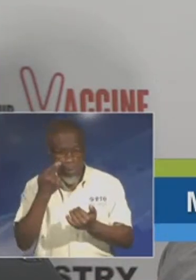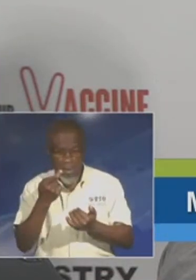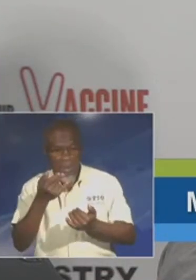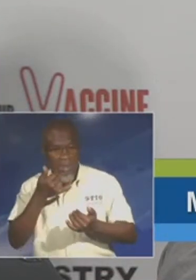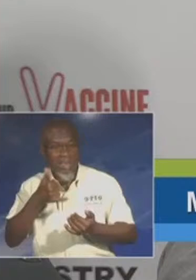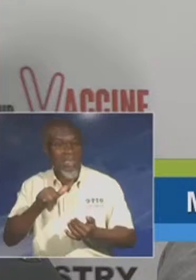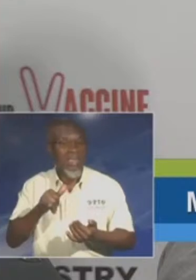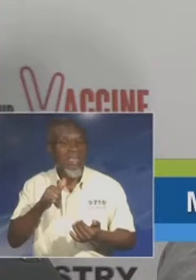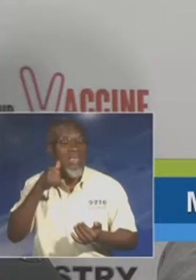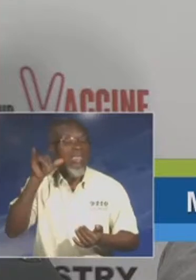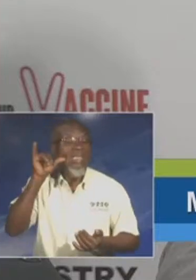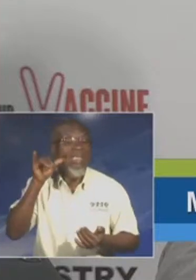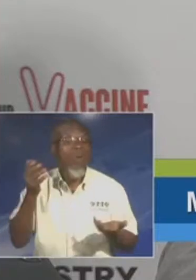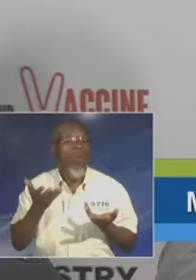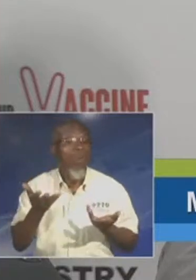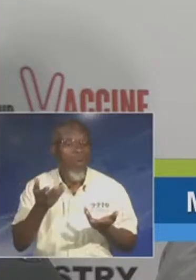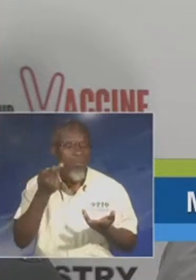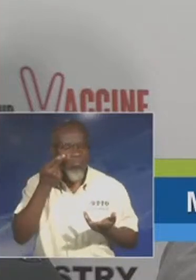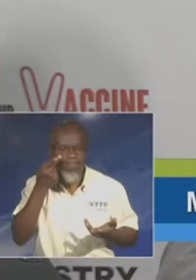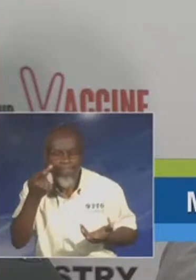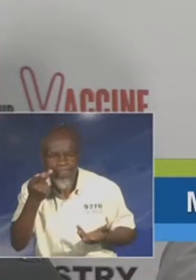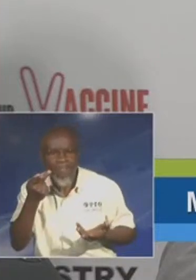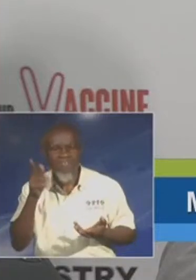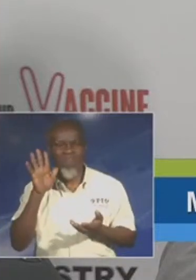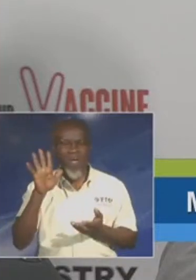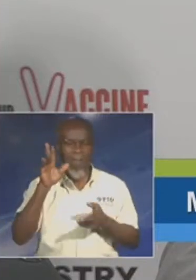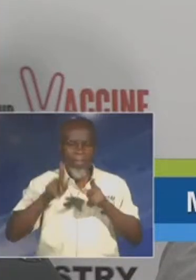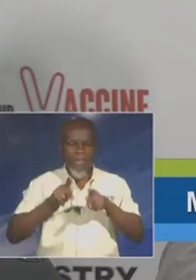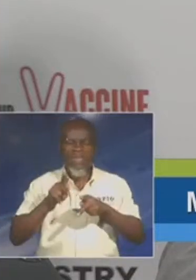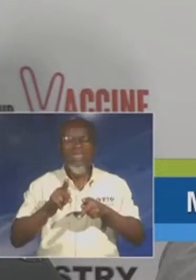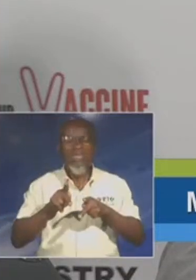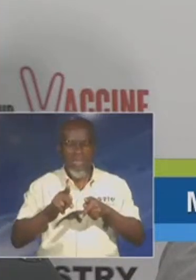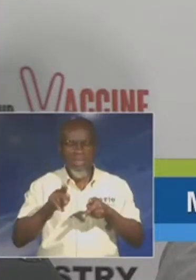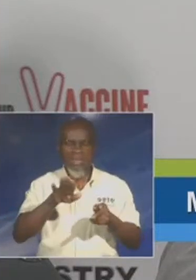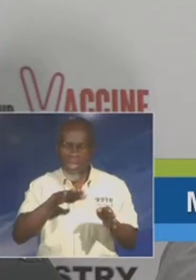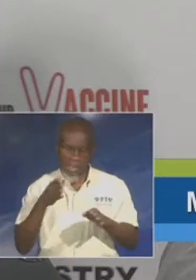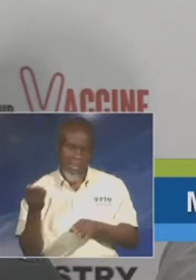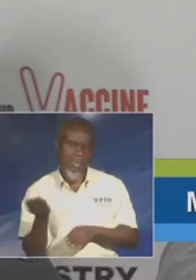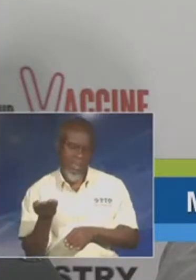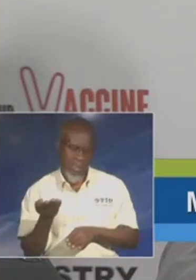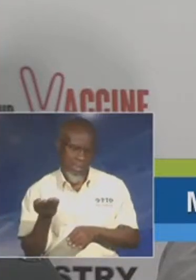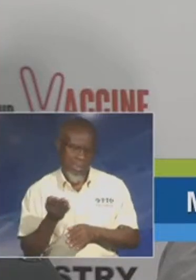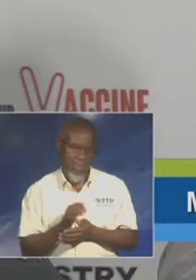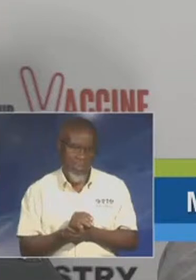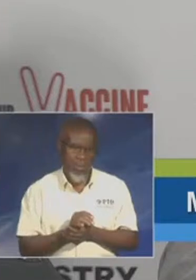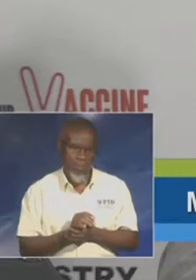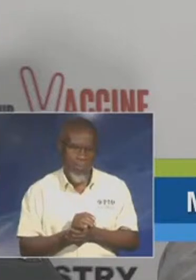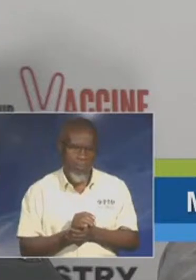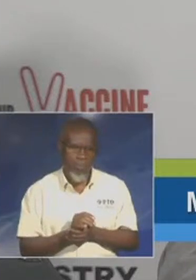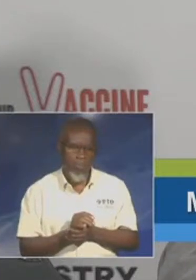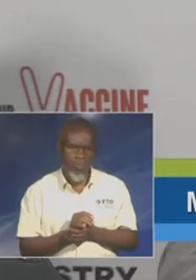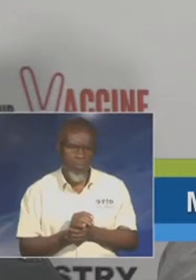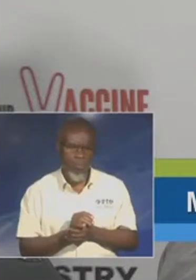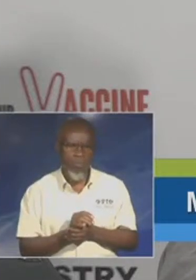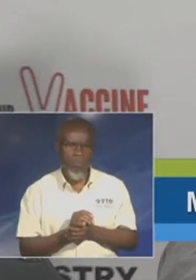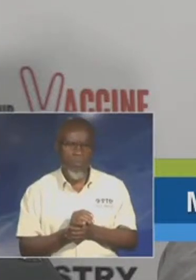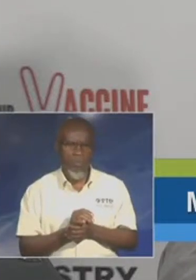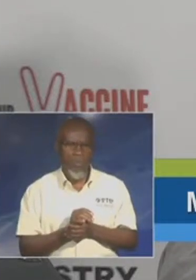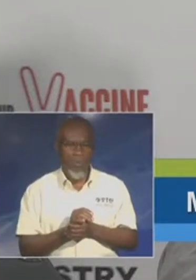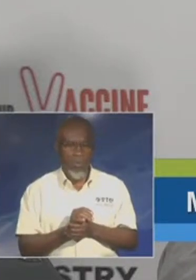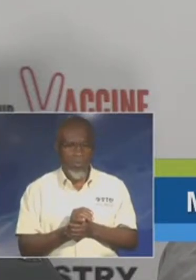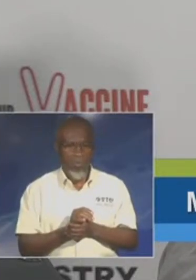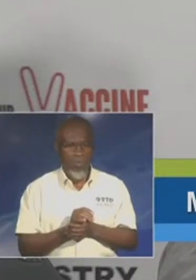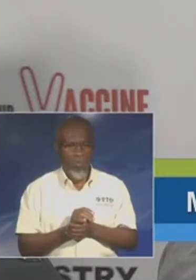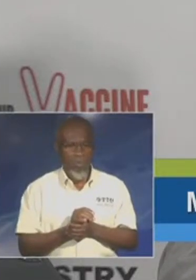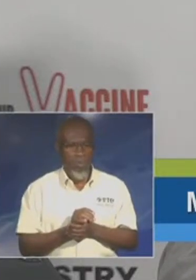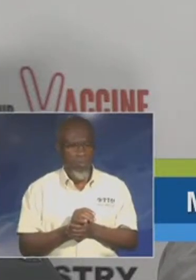5. Now, as a percentage increase, it's big, but from a small base. But we are